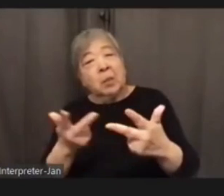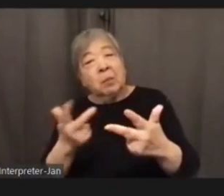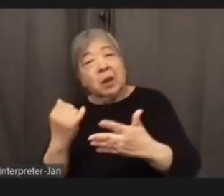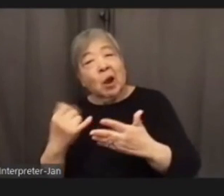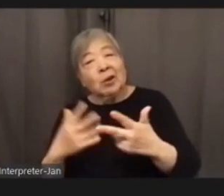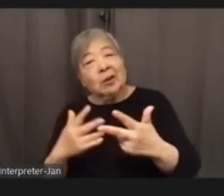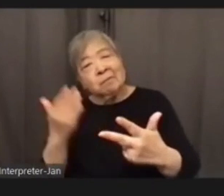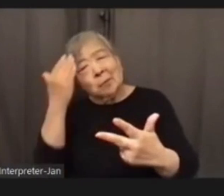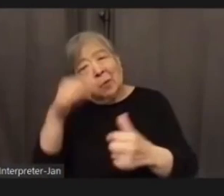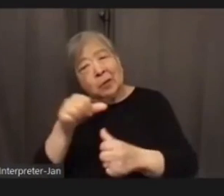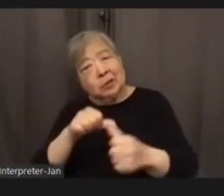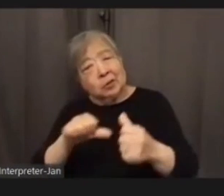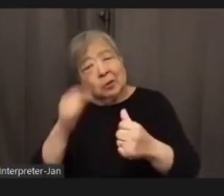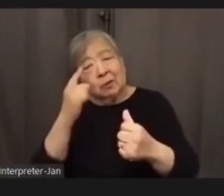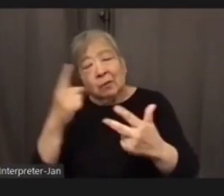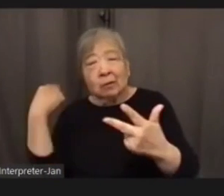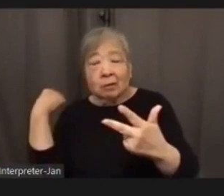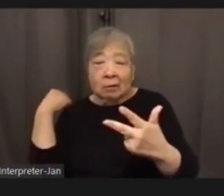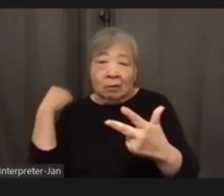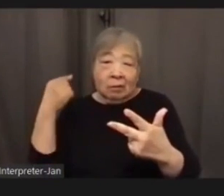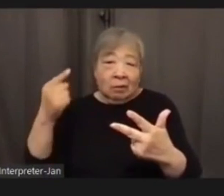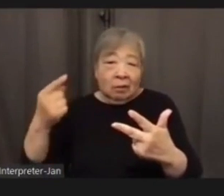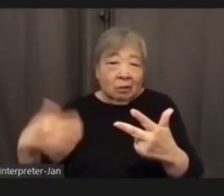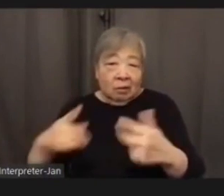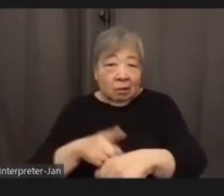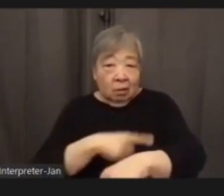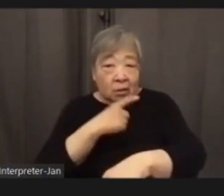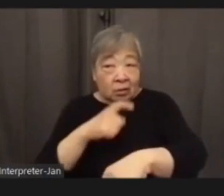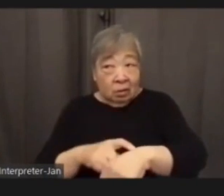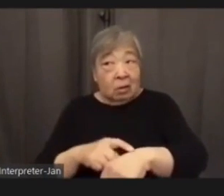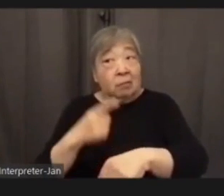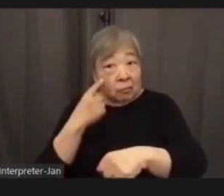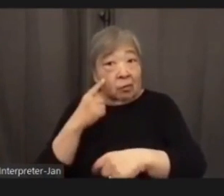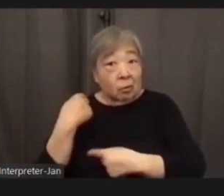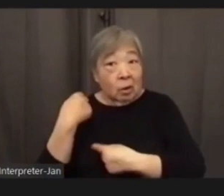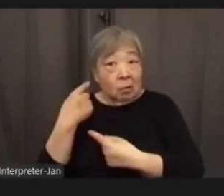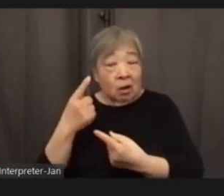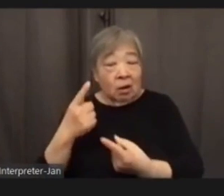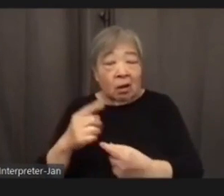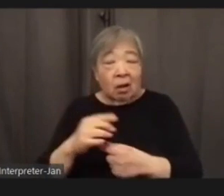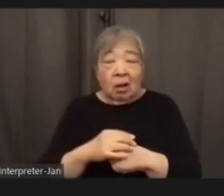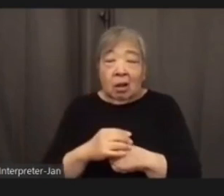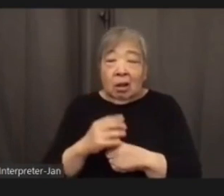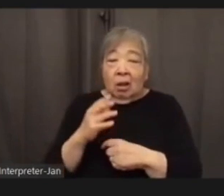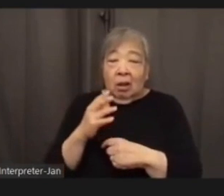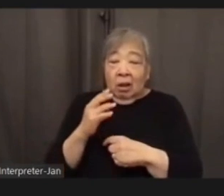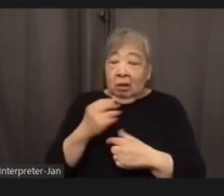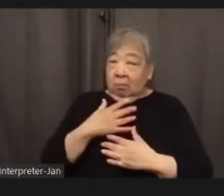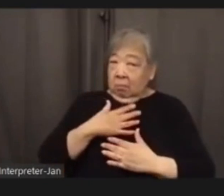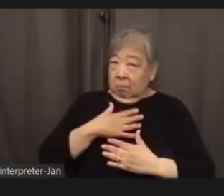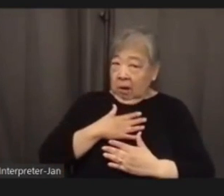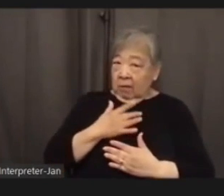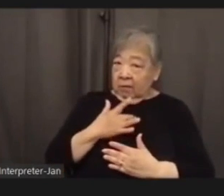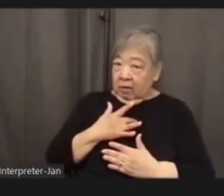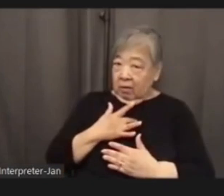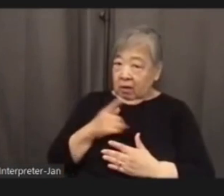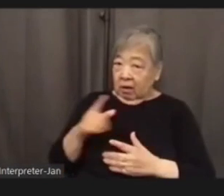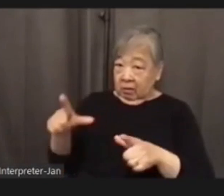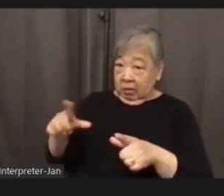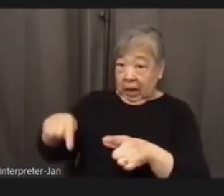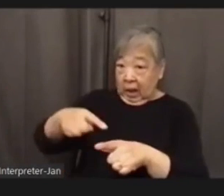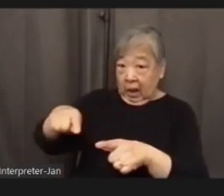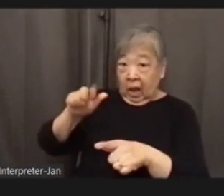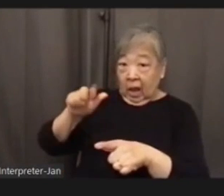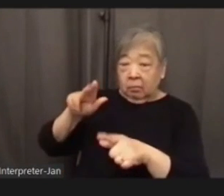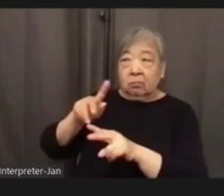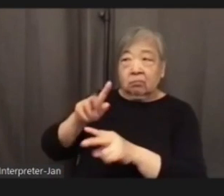artists have known one another for a really long time, for quite a while at this point. And in my opinion, the album